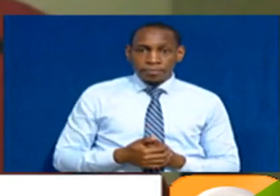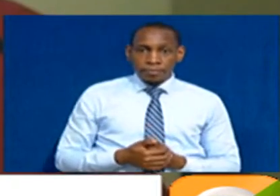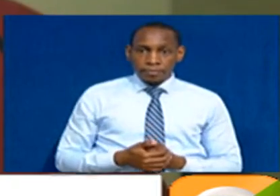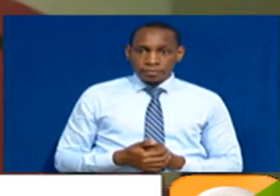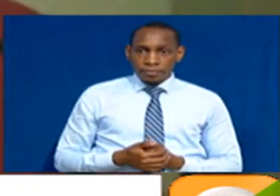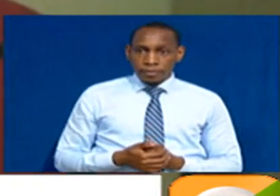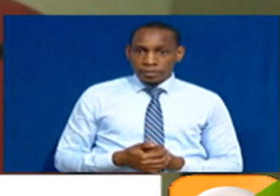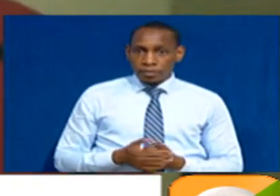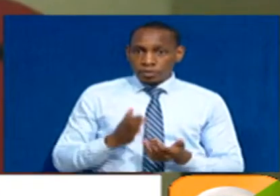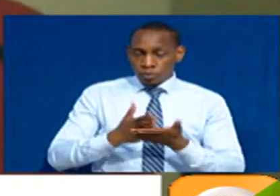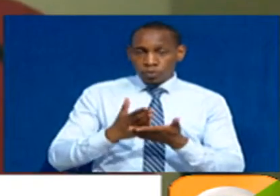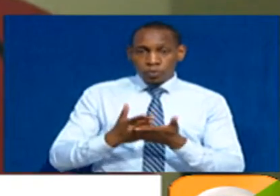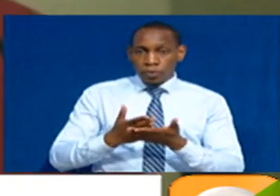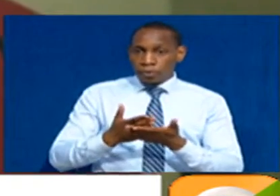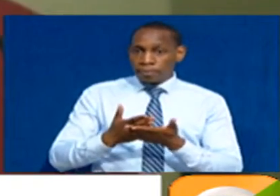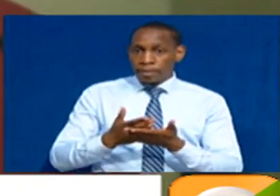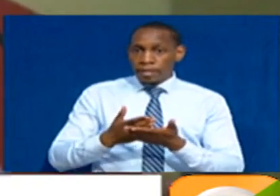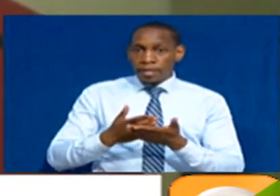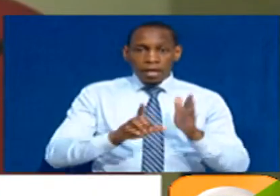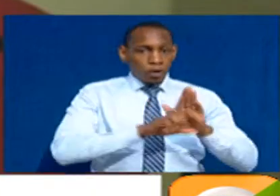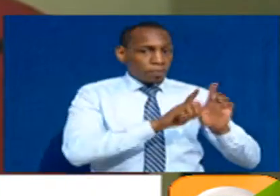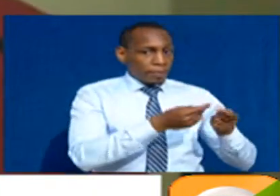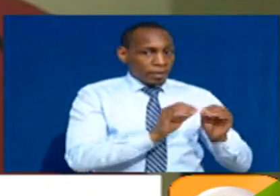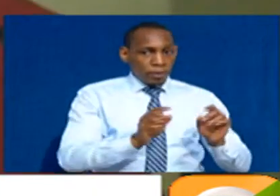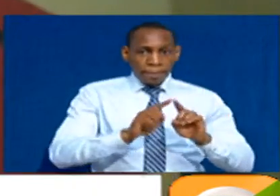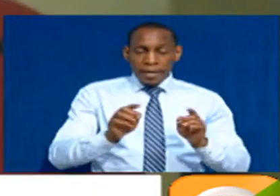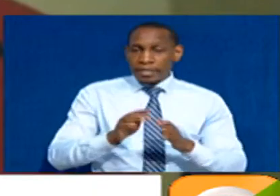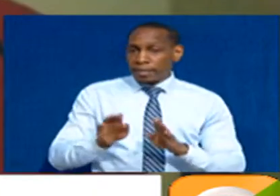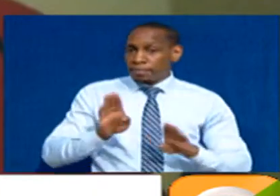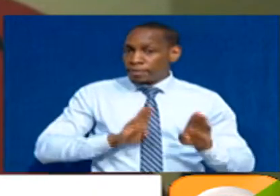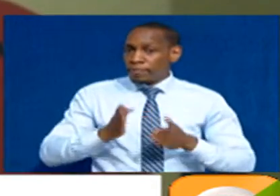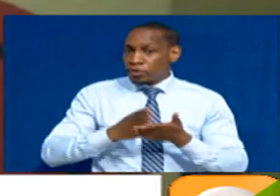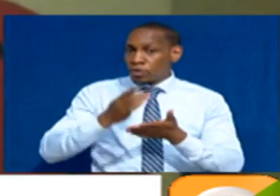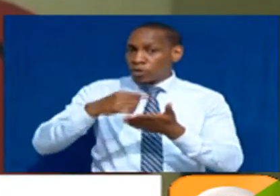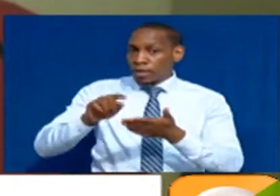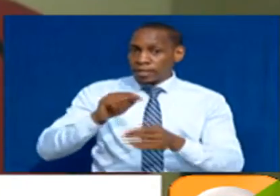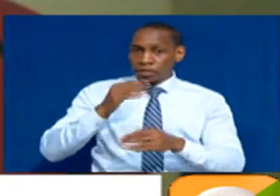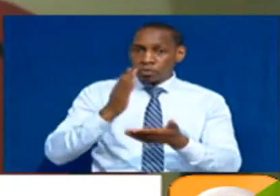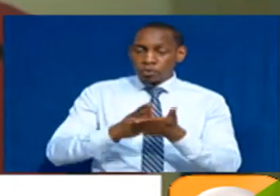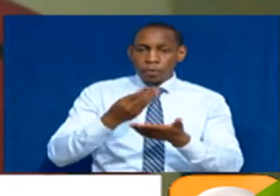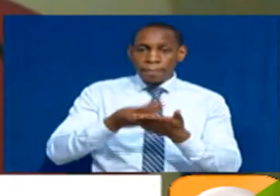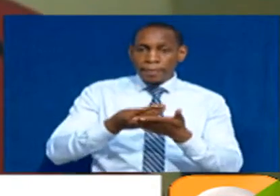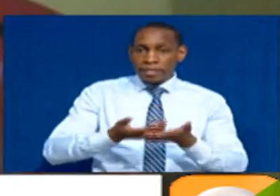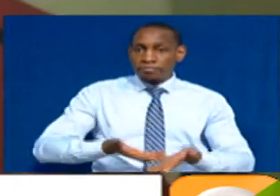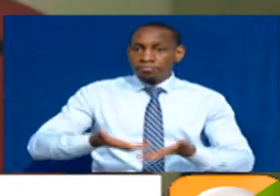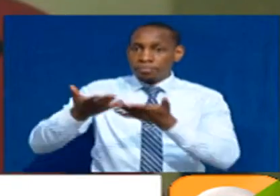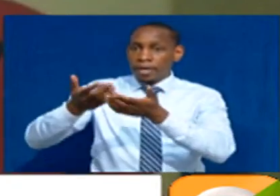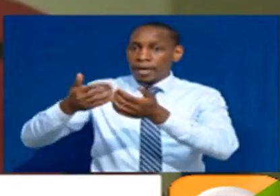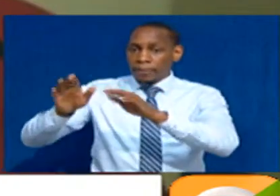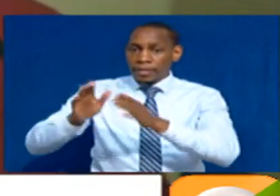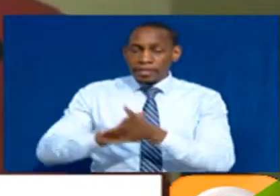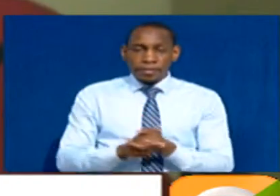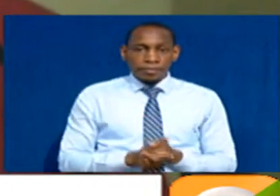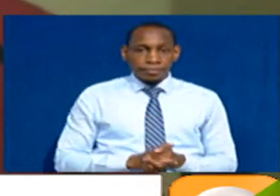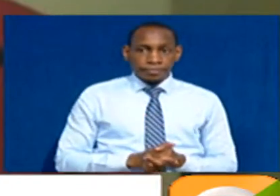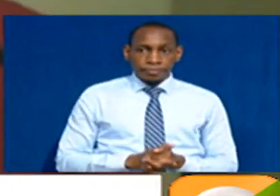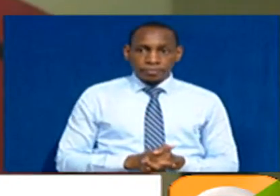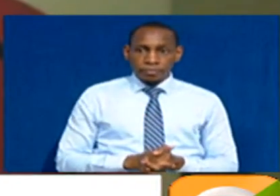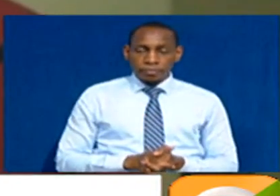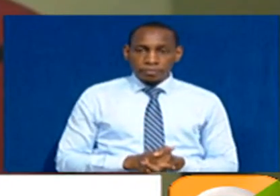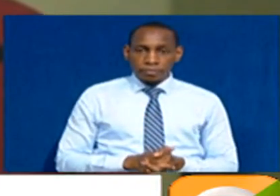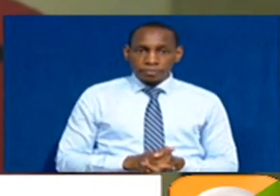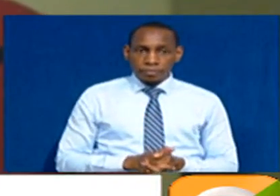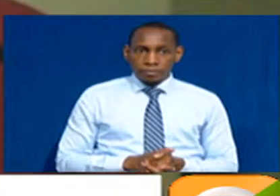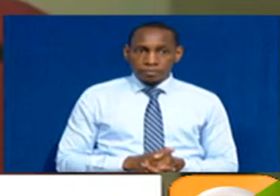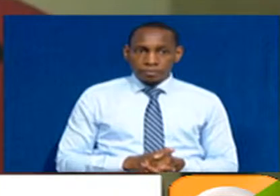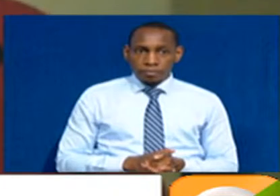right, they have acquired the money lawfully, but then morally, is it okay that they're taking out the resources and leaving